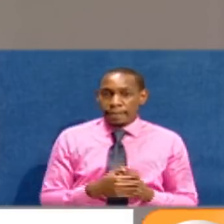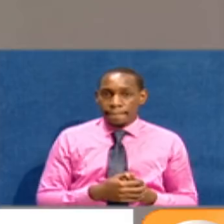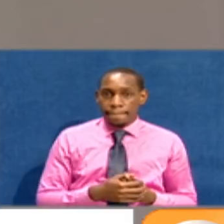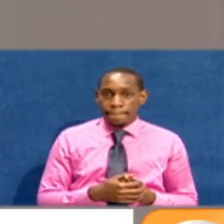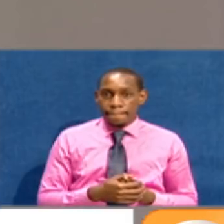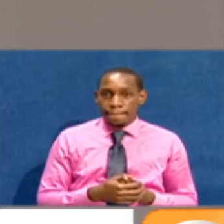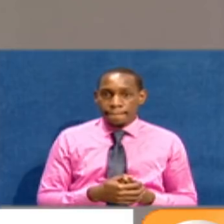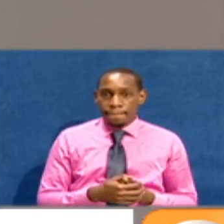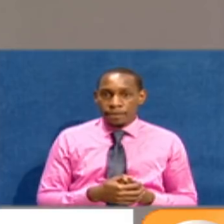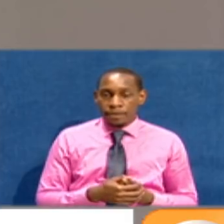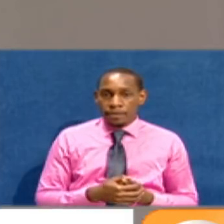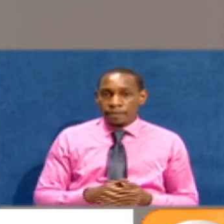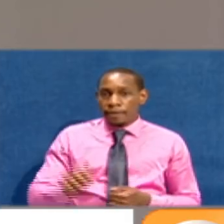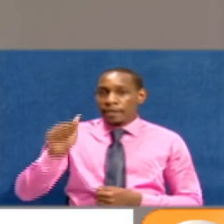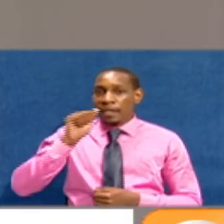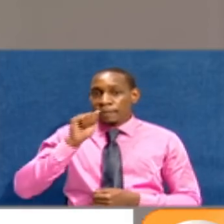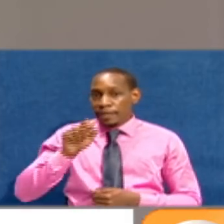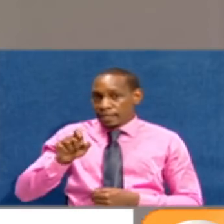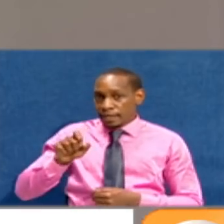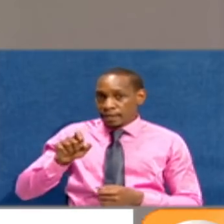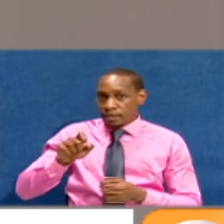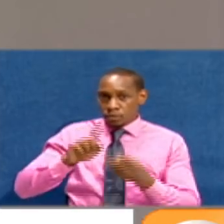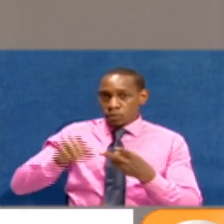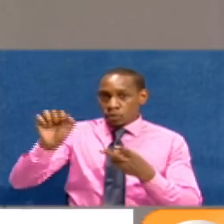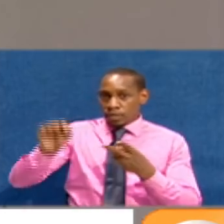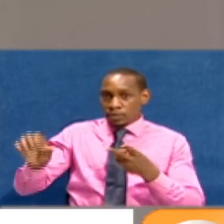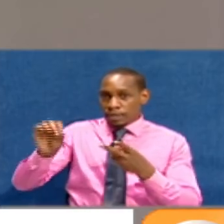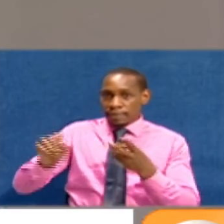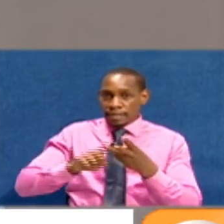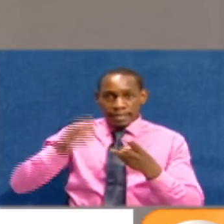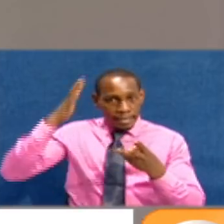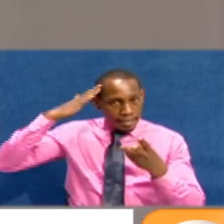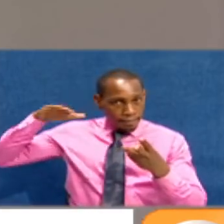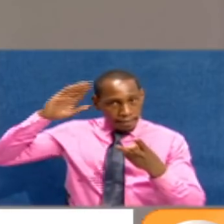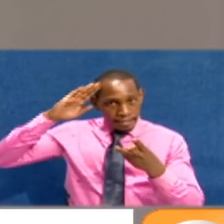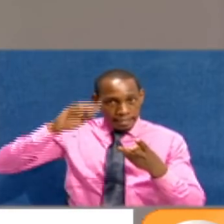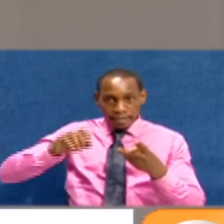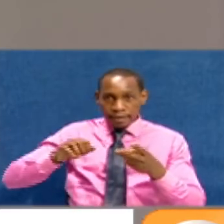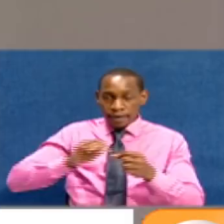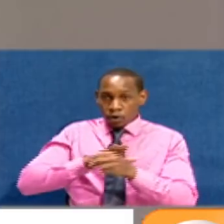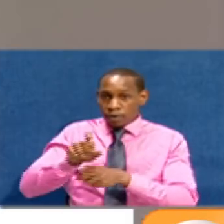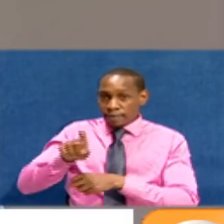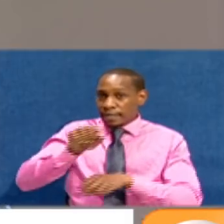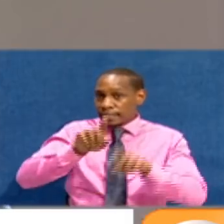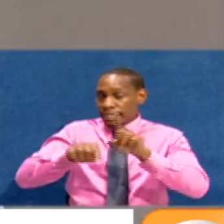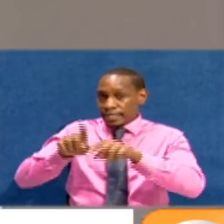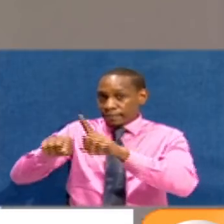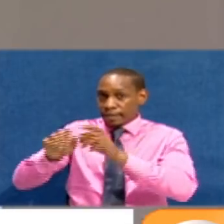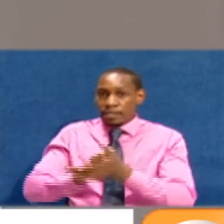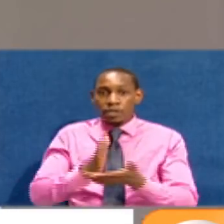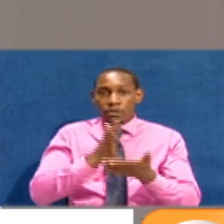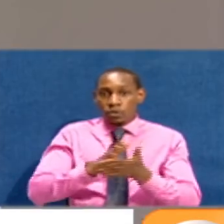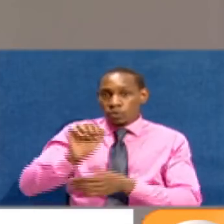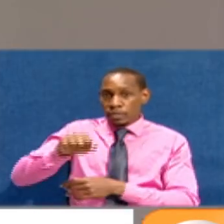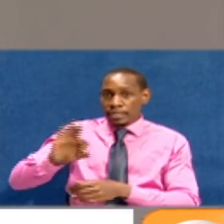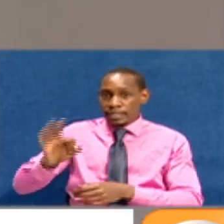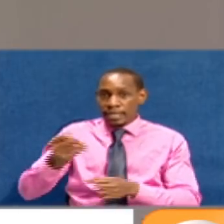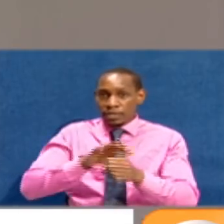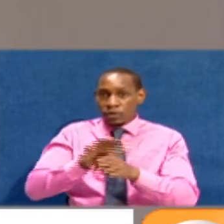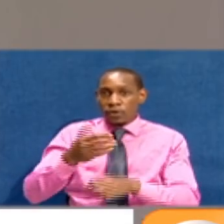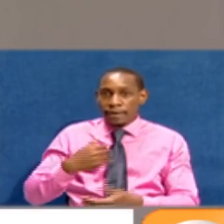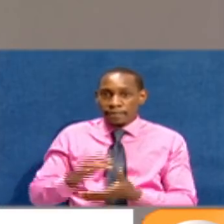in many parts of the world is the UK one, the South African one, and the Brazilian variant of COVID-19. So yes, we're in the